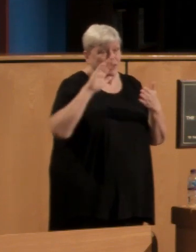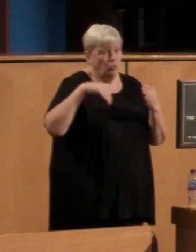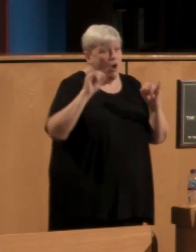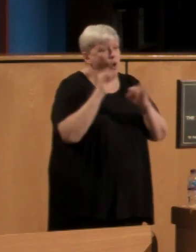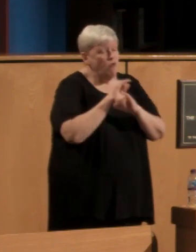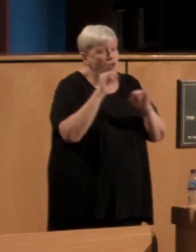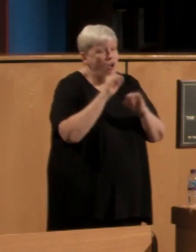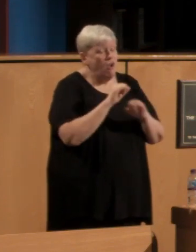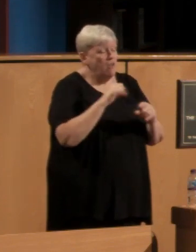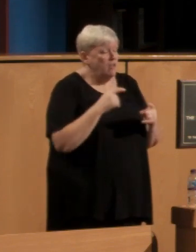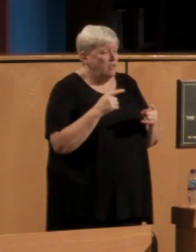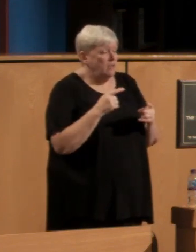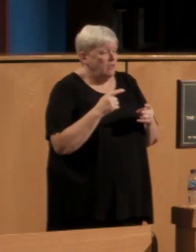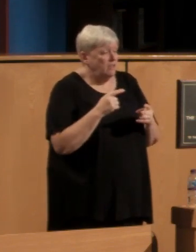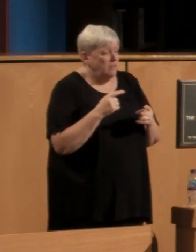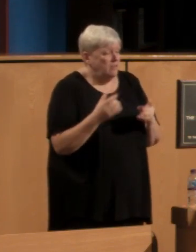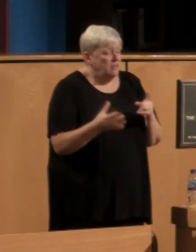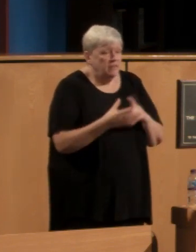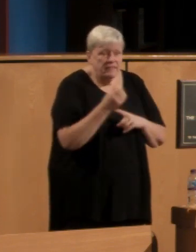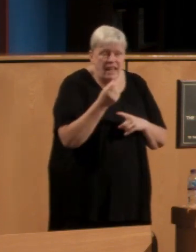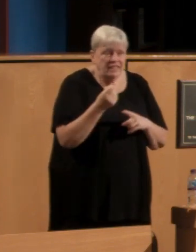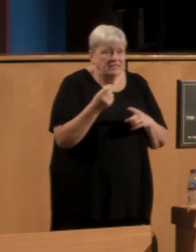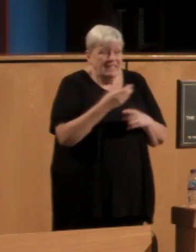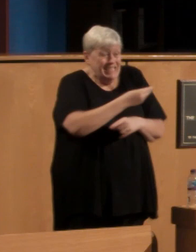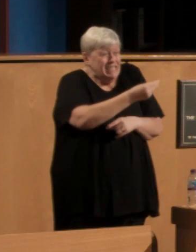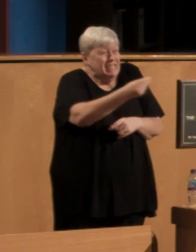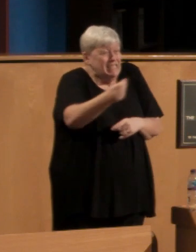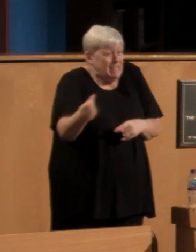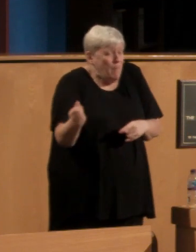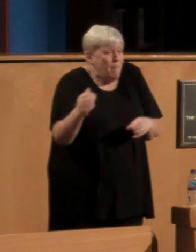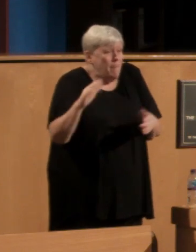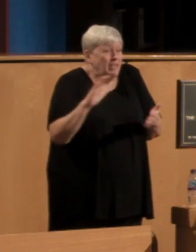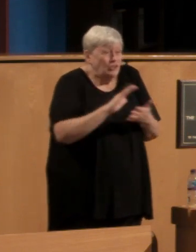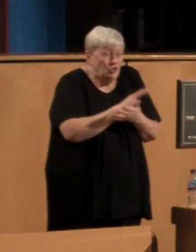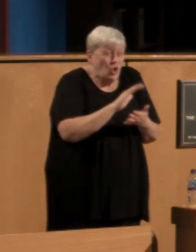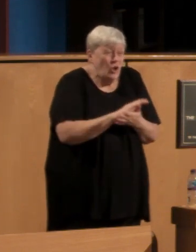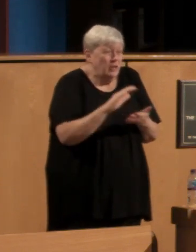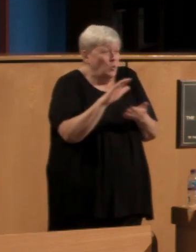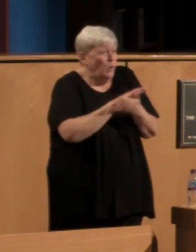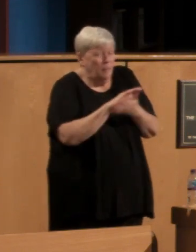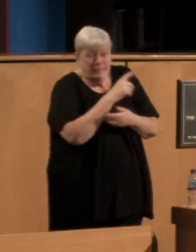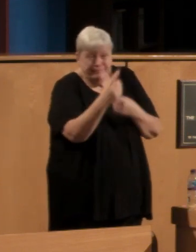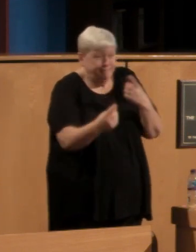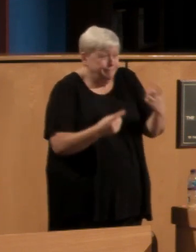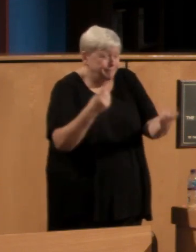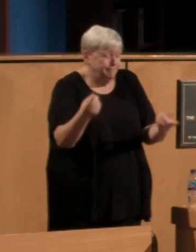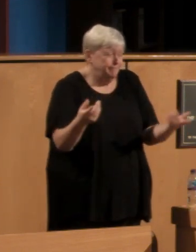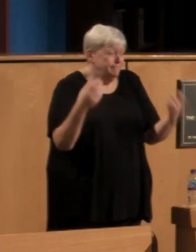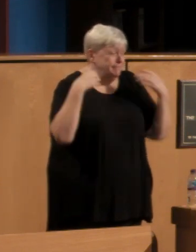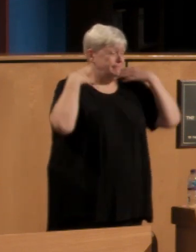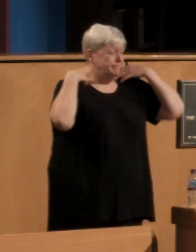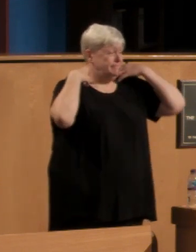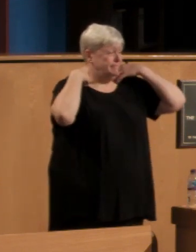find a semblance of joy. We'd probably have to agree on what joy means, I guess, in this framework. But